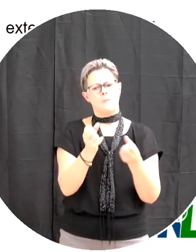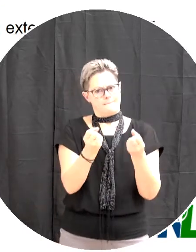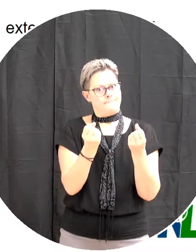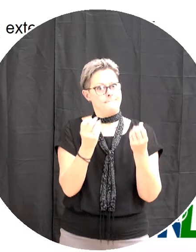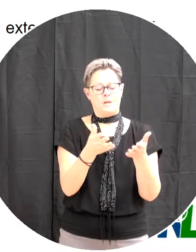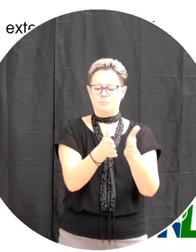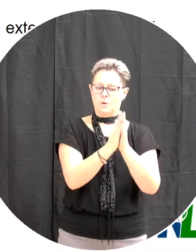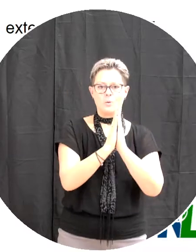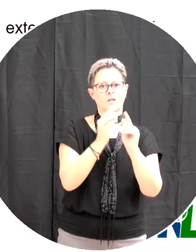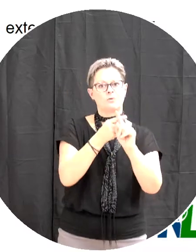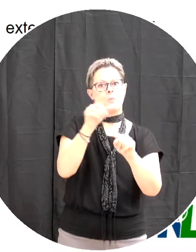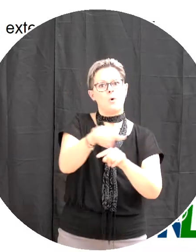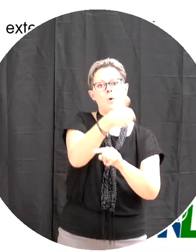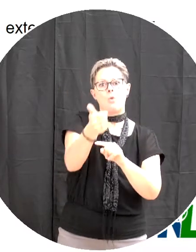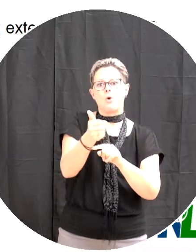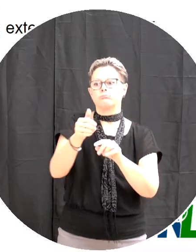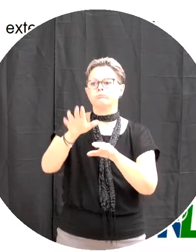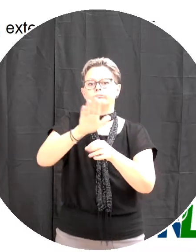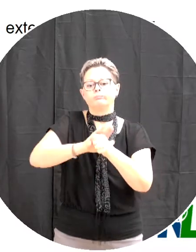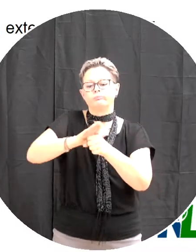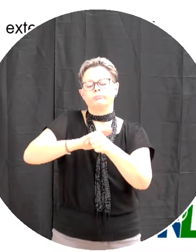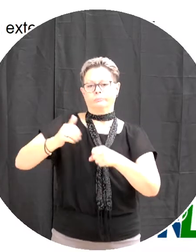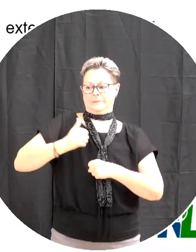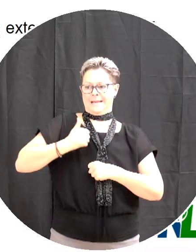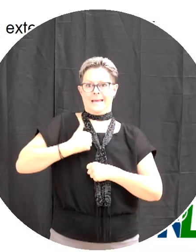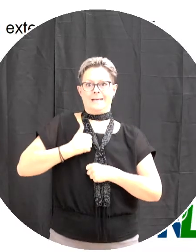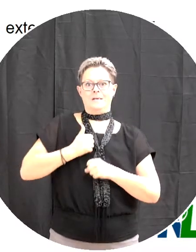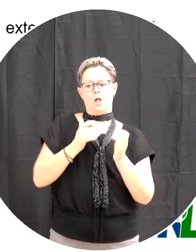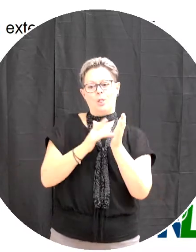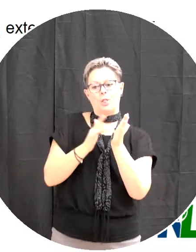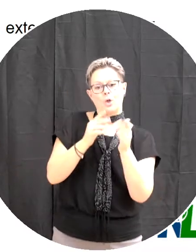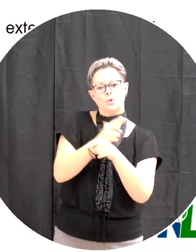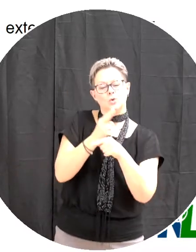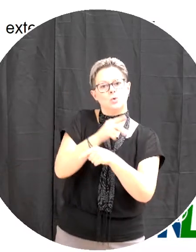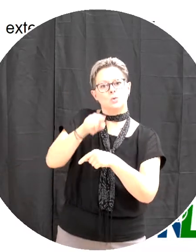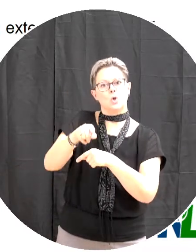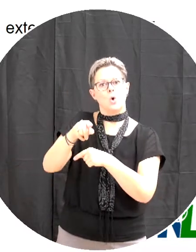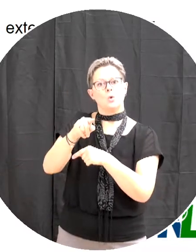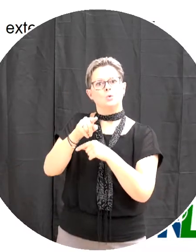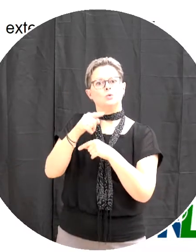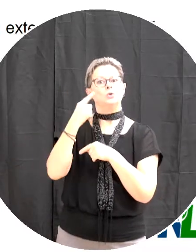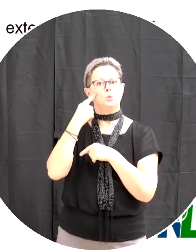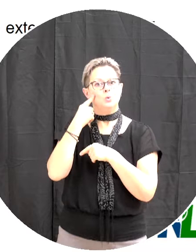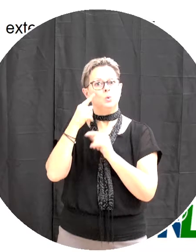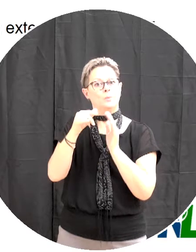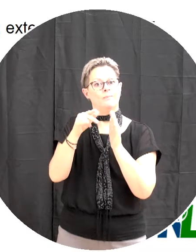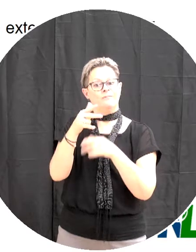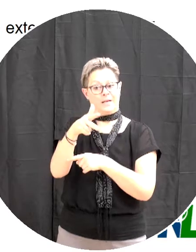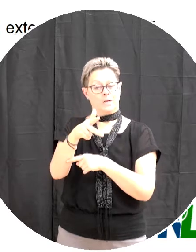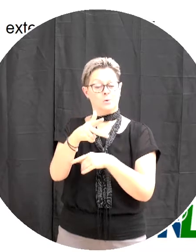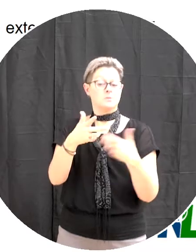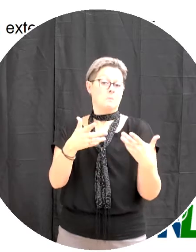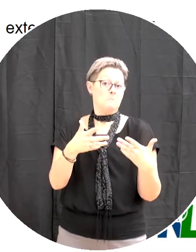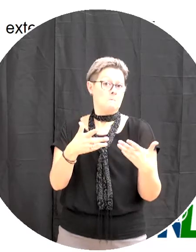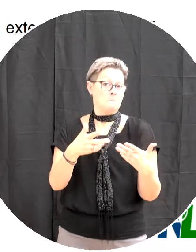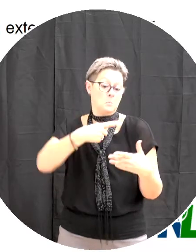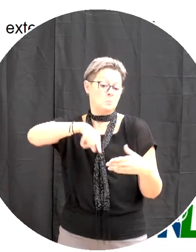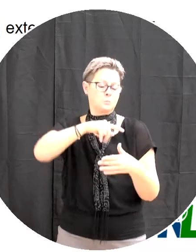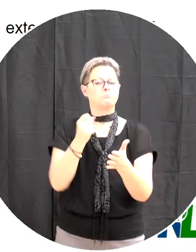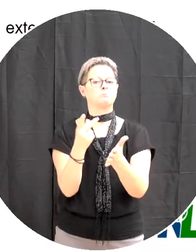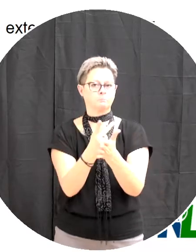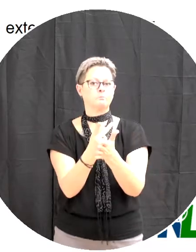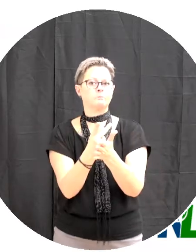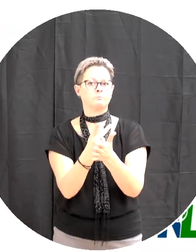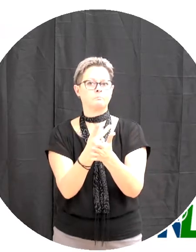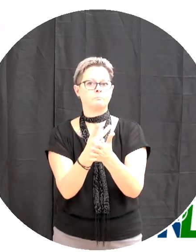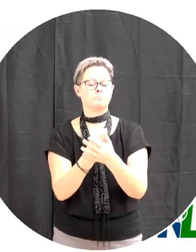other jurisdictions in Canada for use of those YouTube videos, which we've graciously said yes. And just